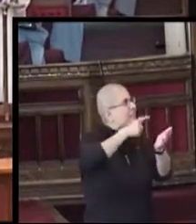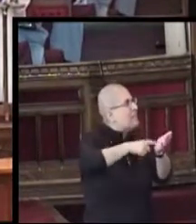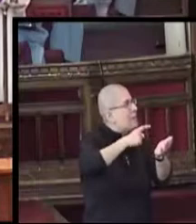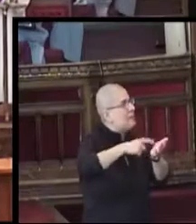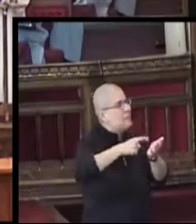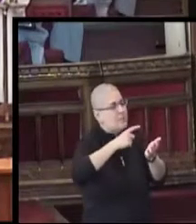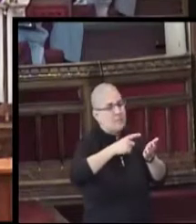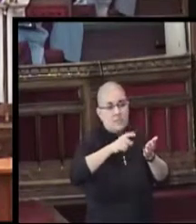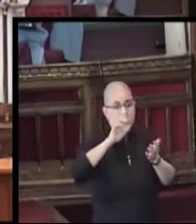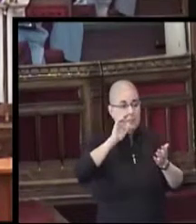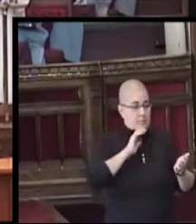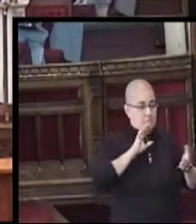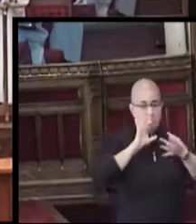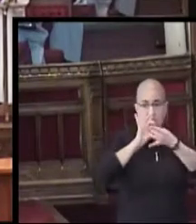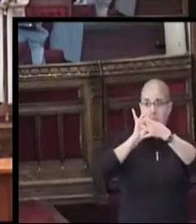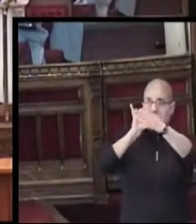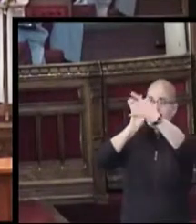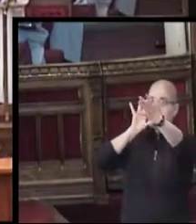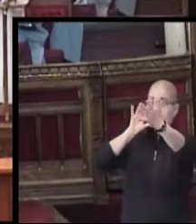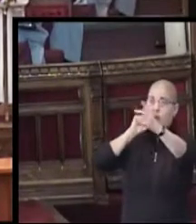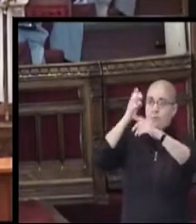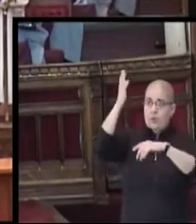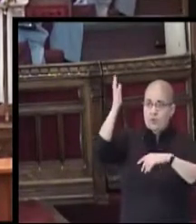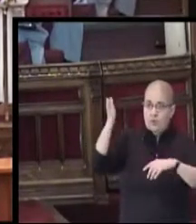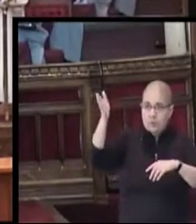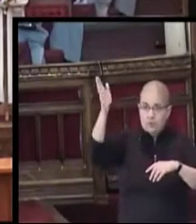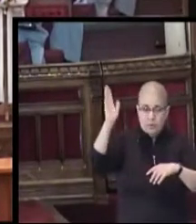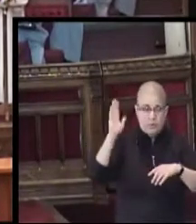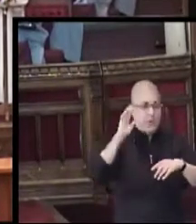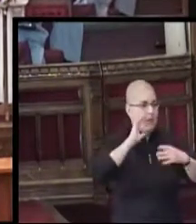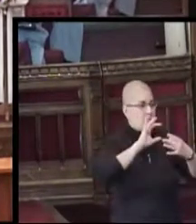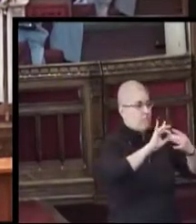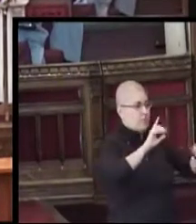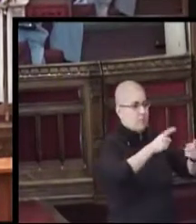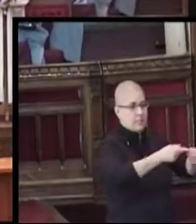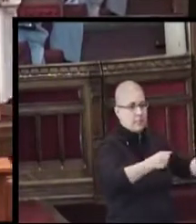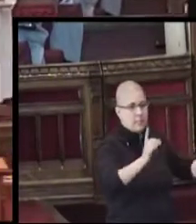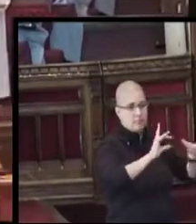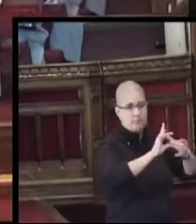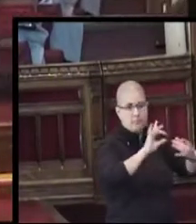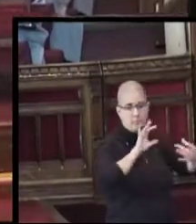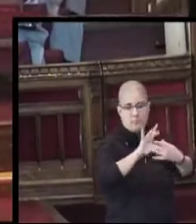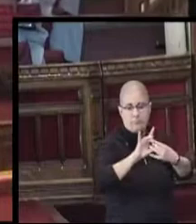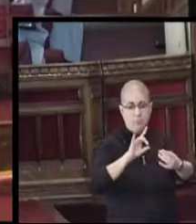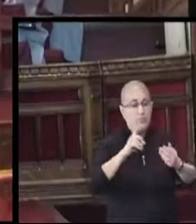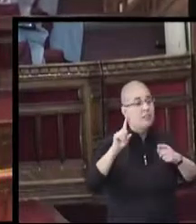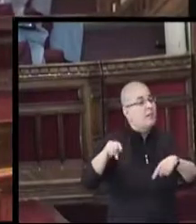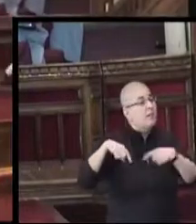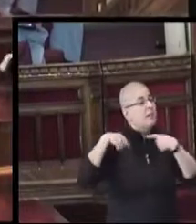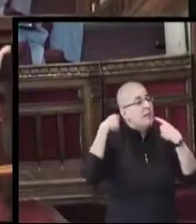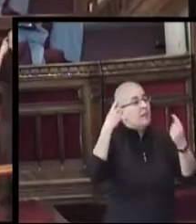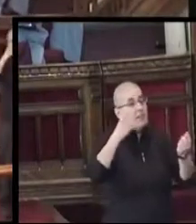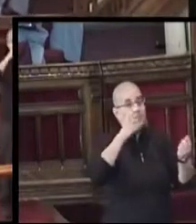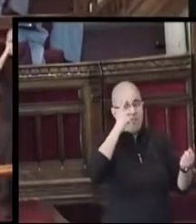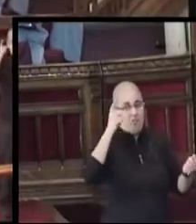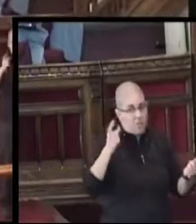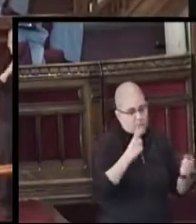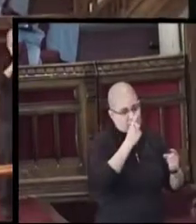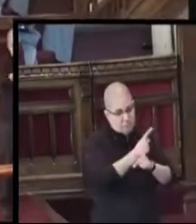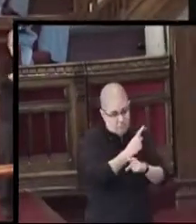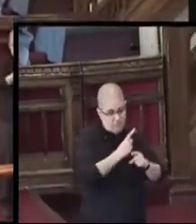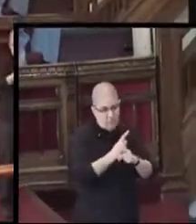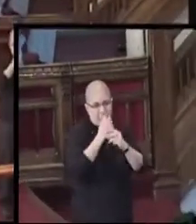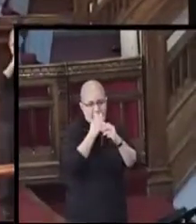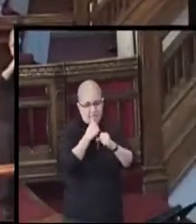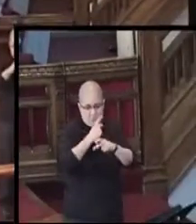when we have separated ourselves from you and each other. We have not always cared for,